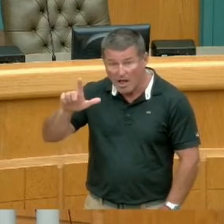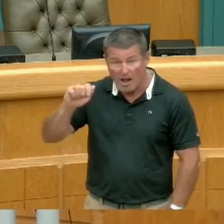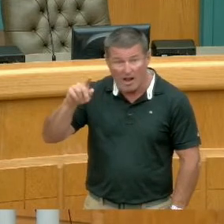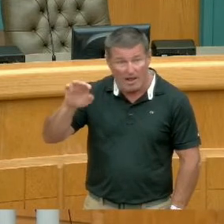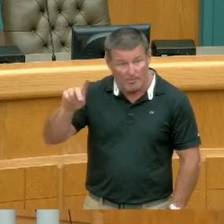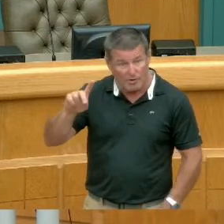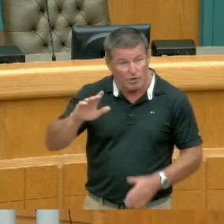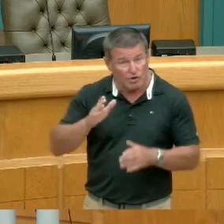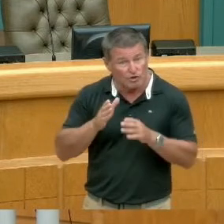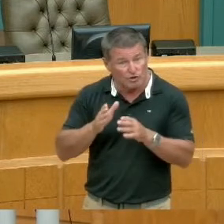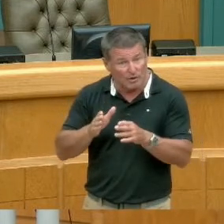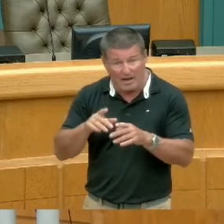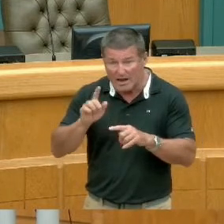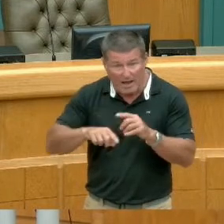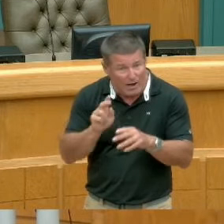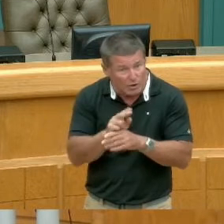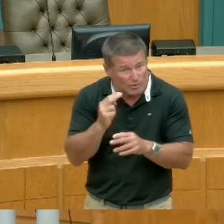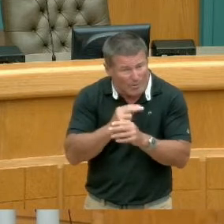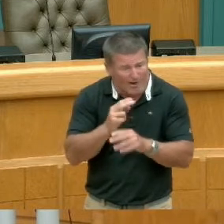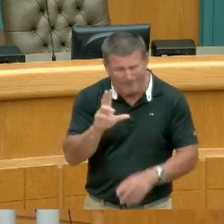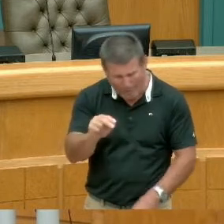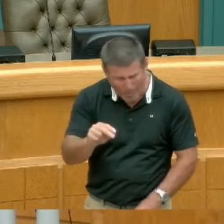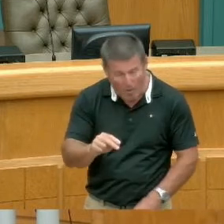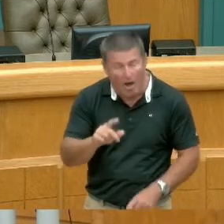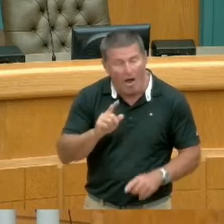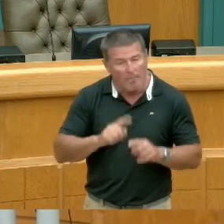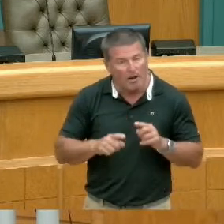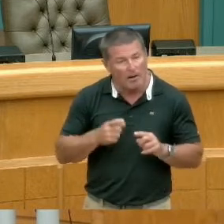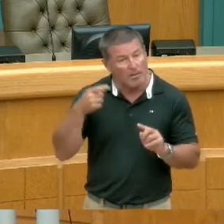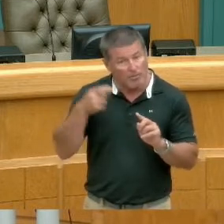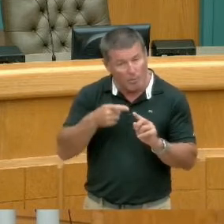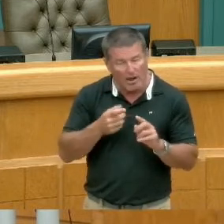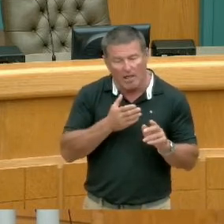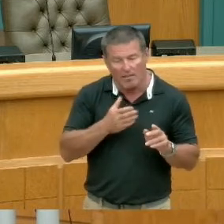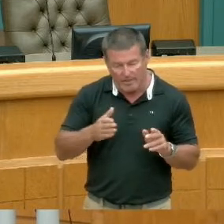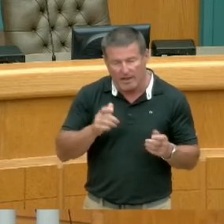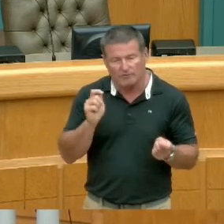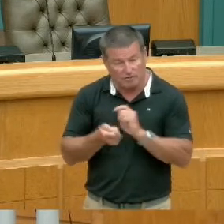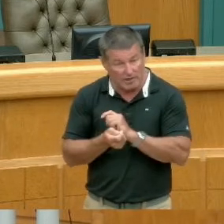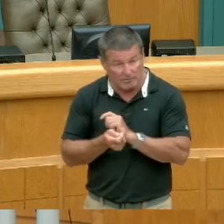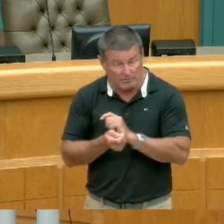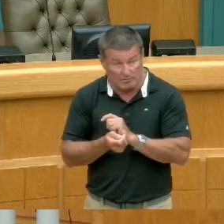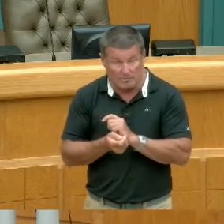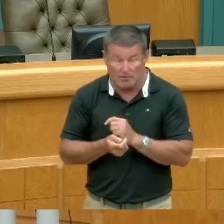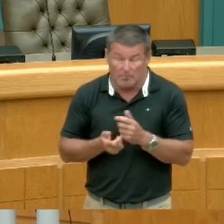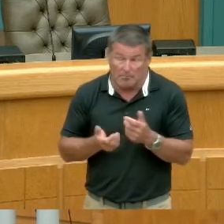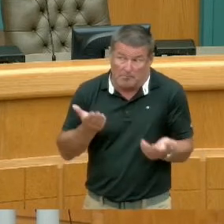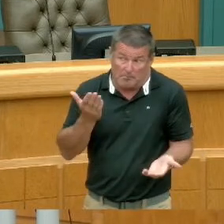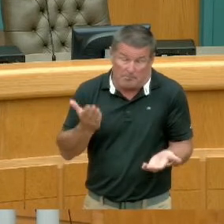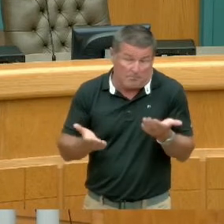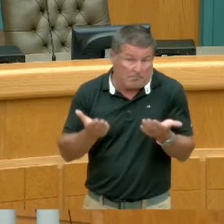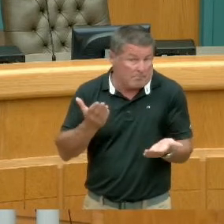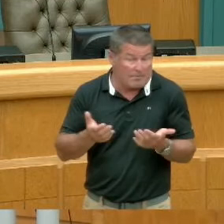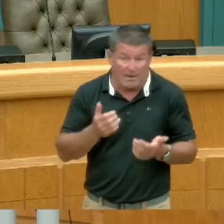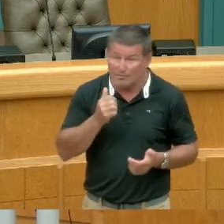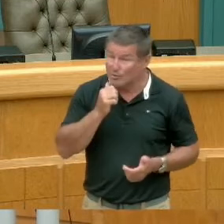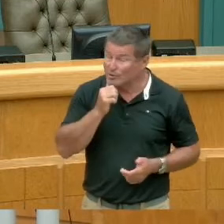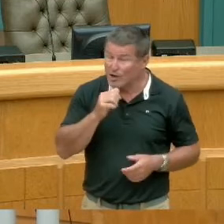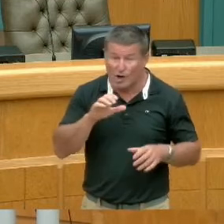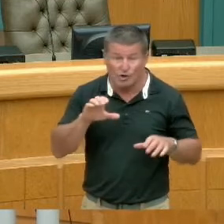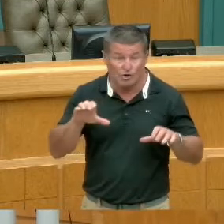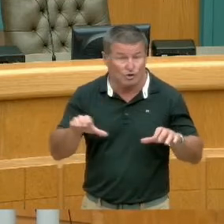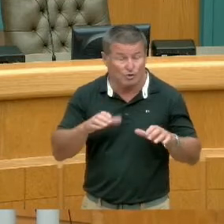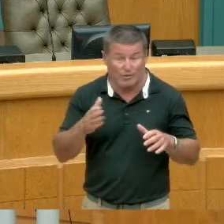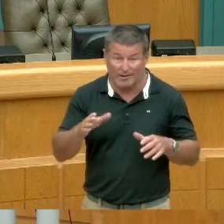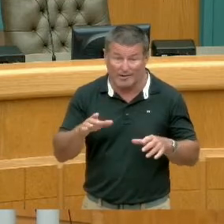Things change, and I think that's what we're experiencing now with this coronavirus, is that things are changing. We may not do certain things the way we've been doing them for years and